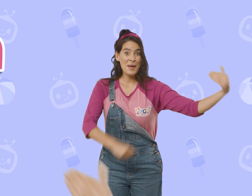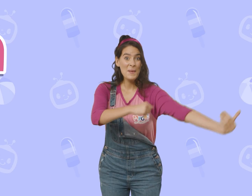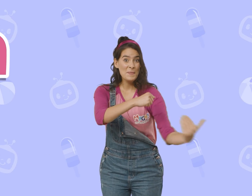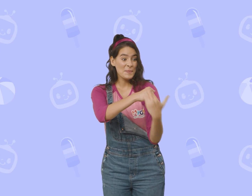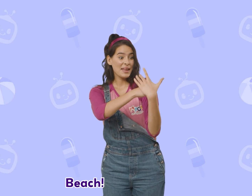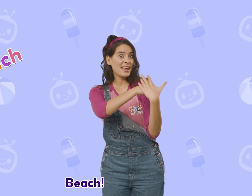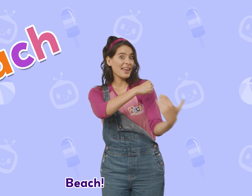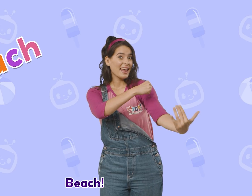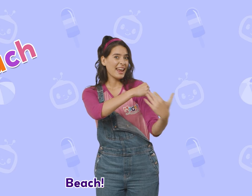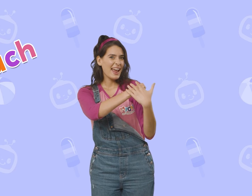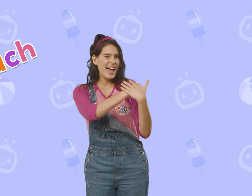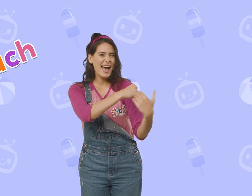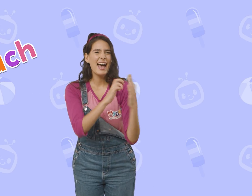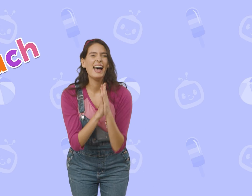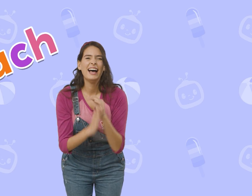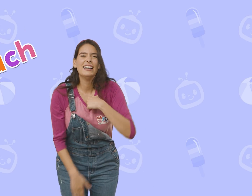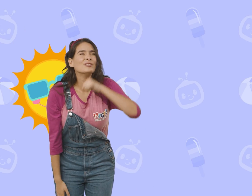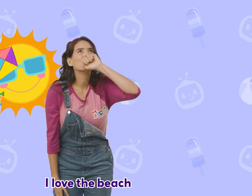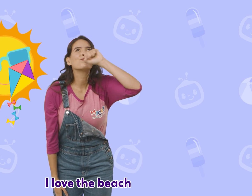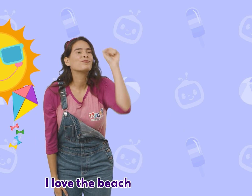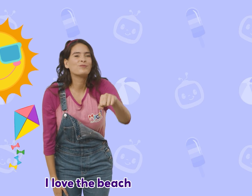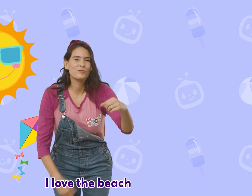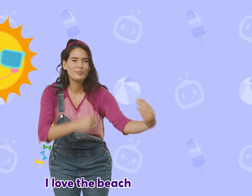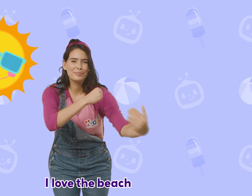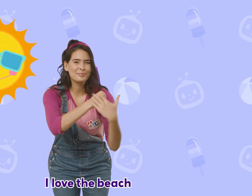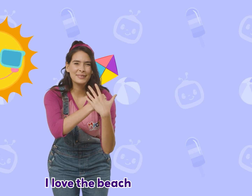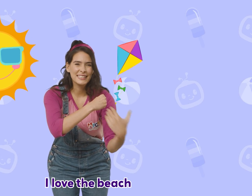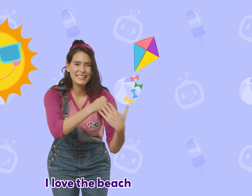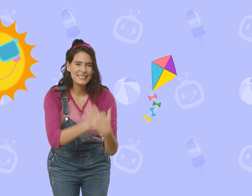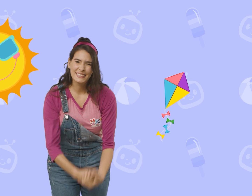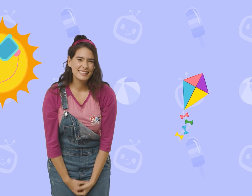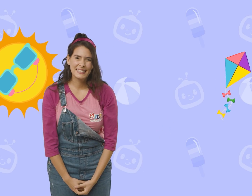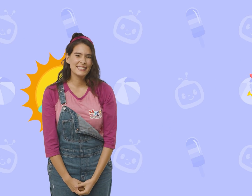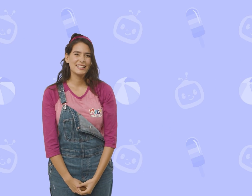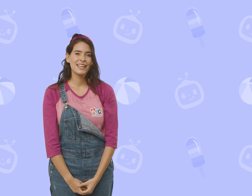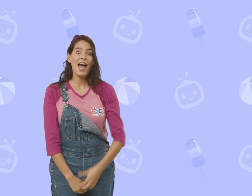B-E-A-C-H. Beach. I love the beach.